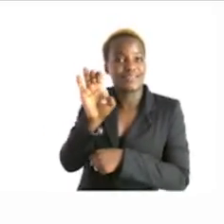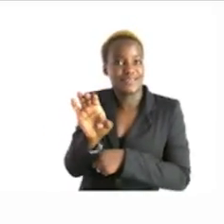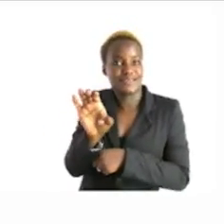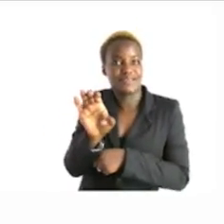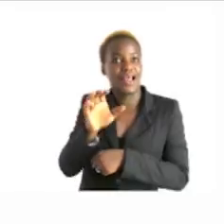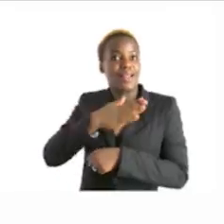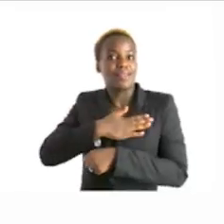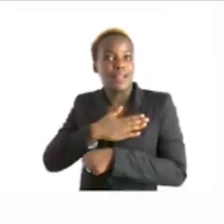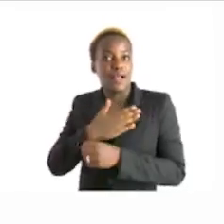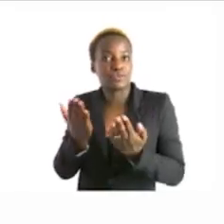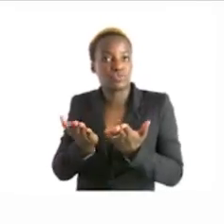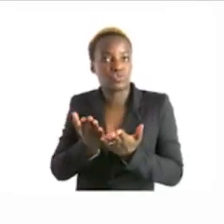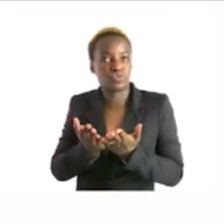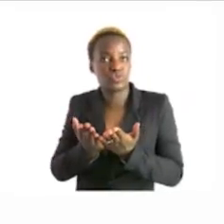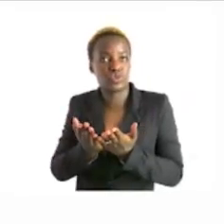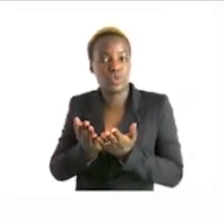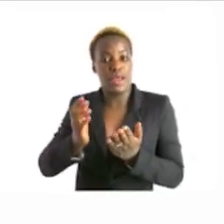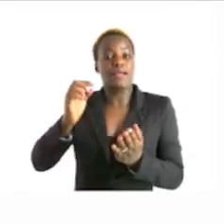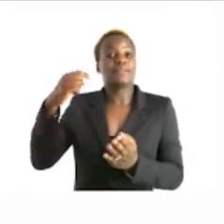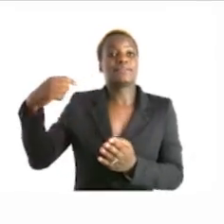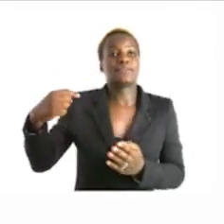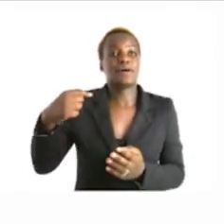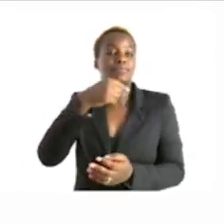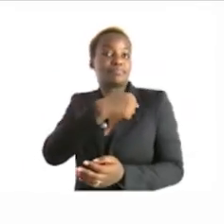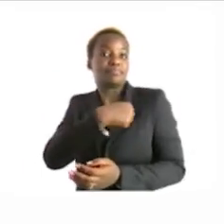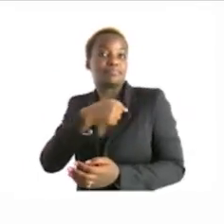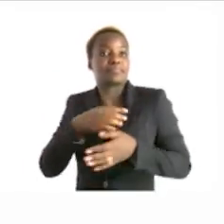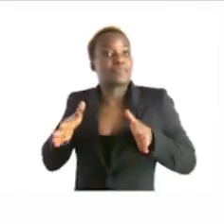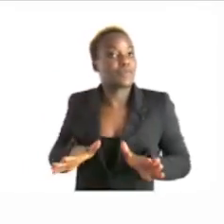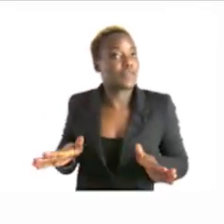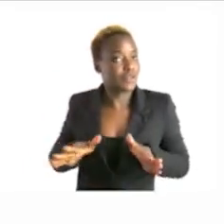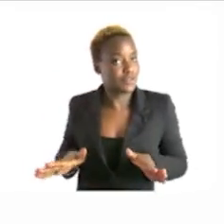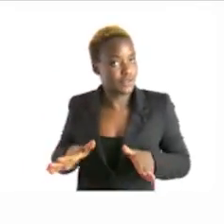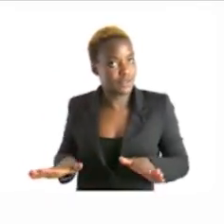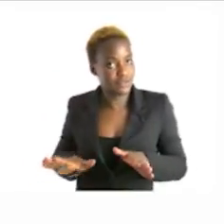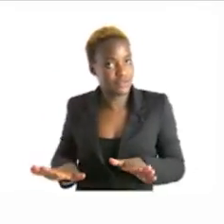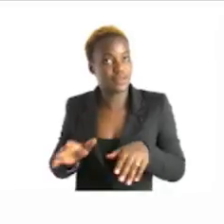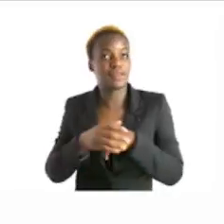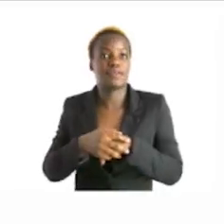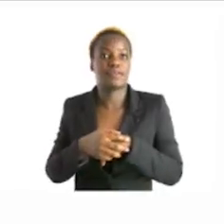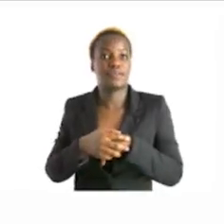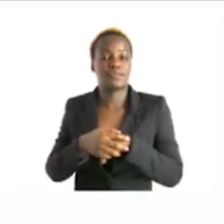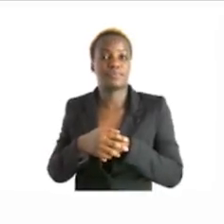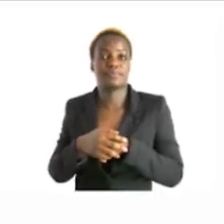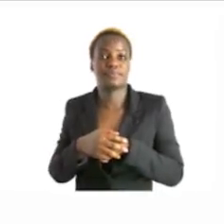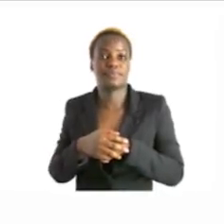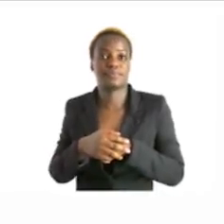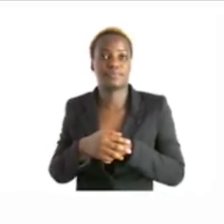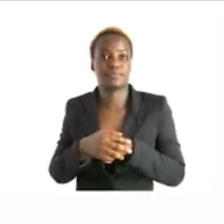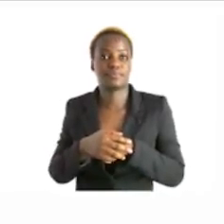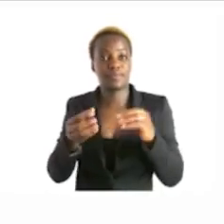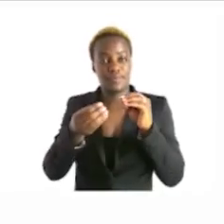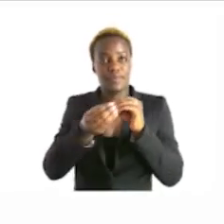let's assume susie says that she likes school let's read quickly